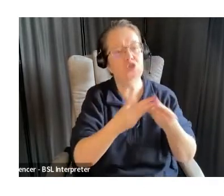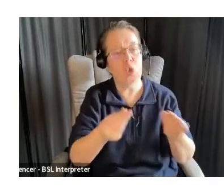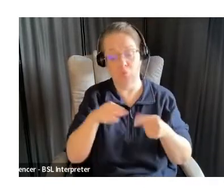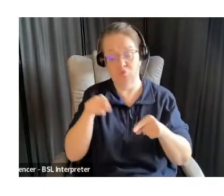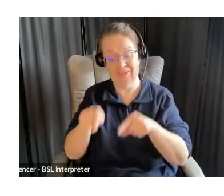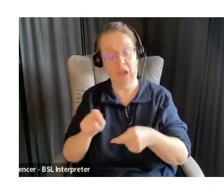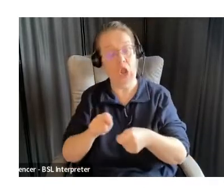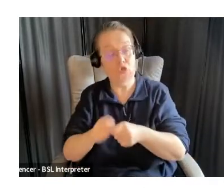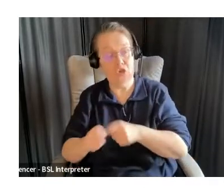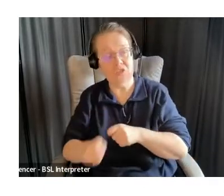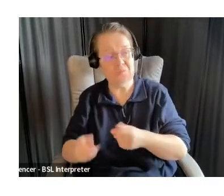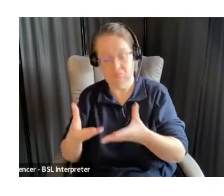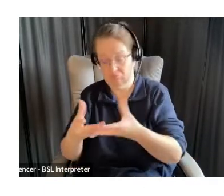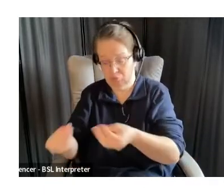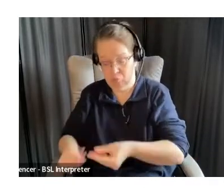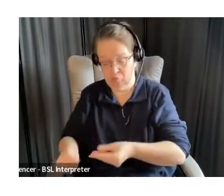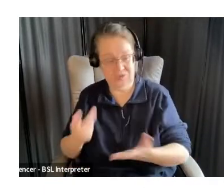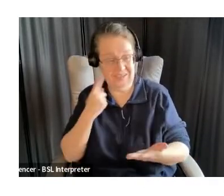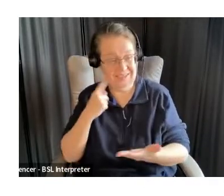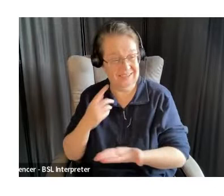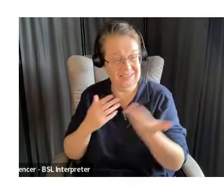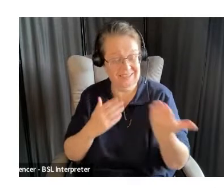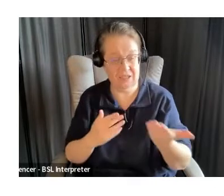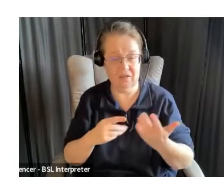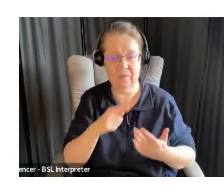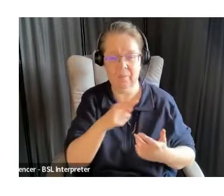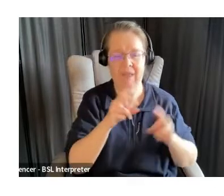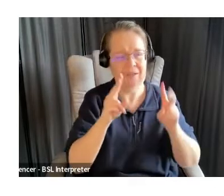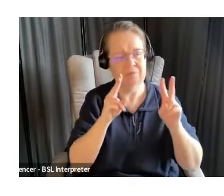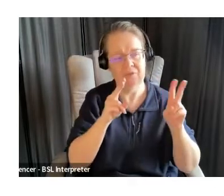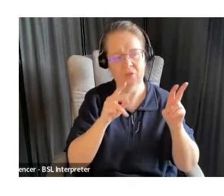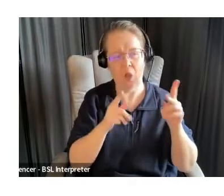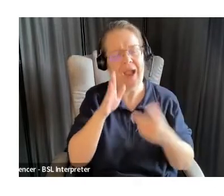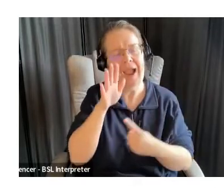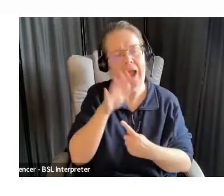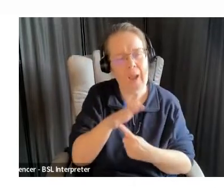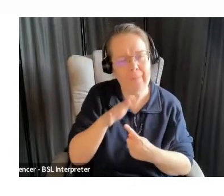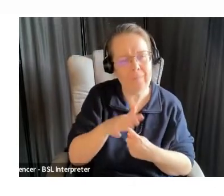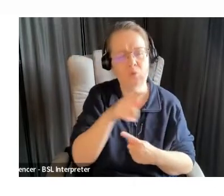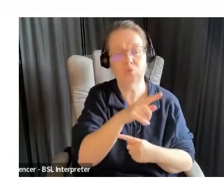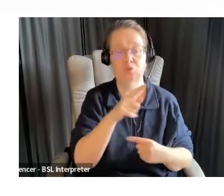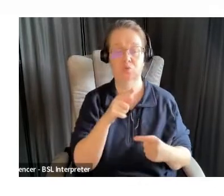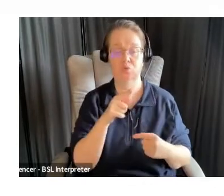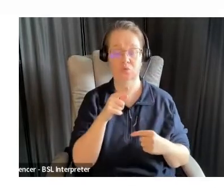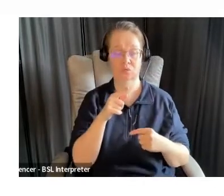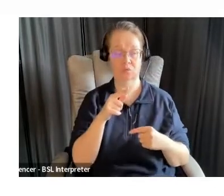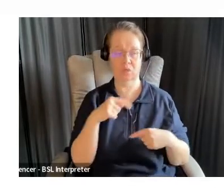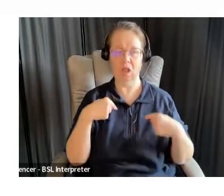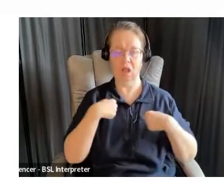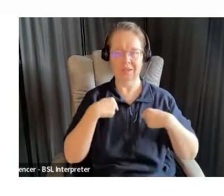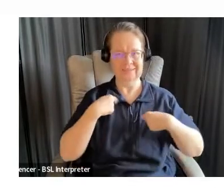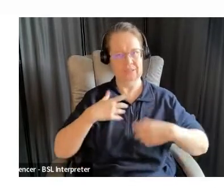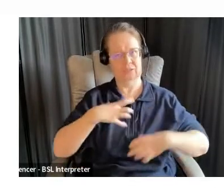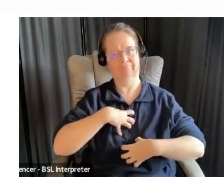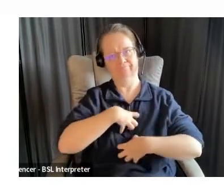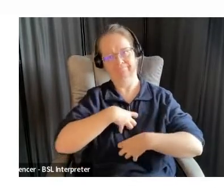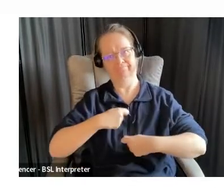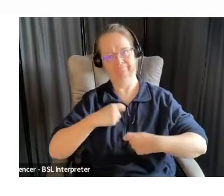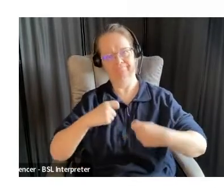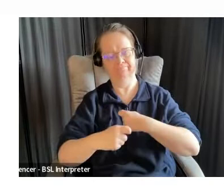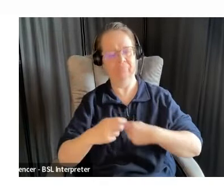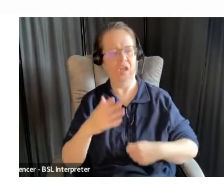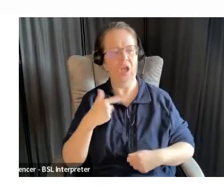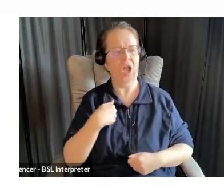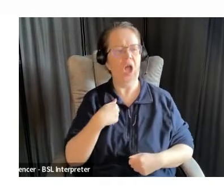because, you know, they've mentioned that optics really matter. So it's really important when you're asking for accommodations that you are not